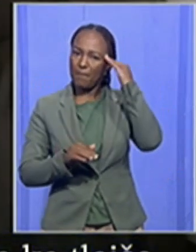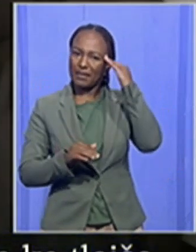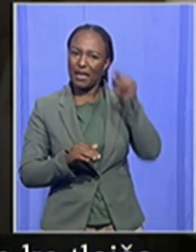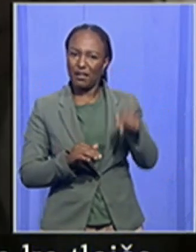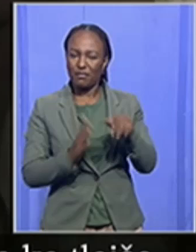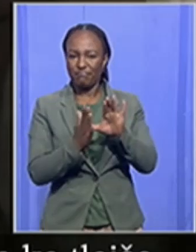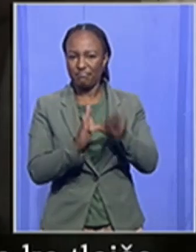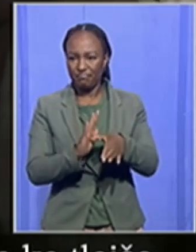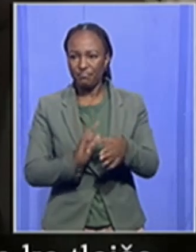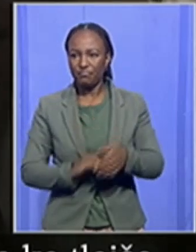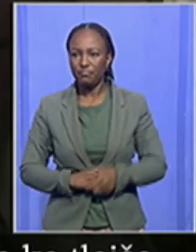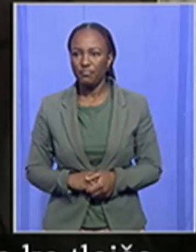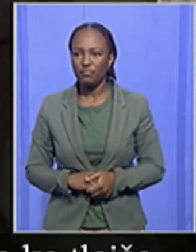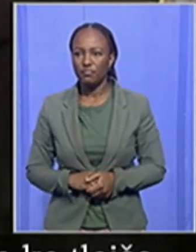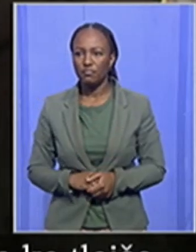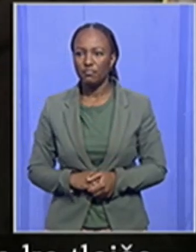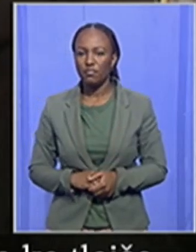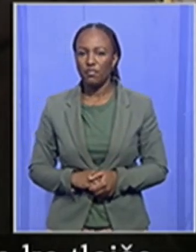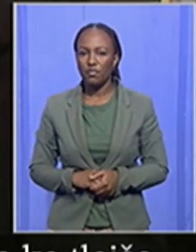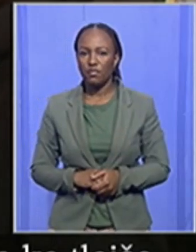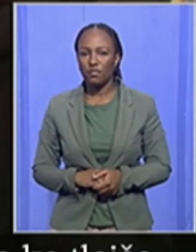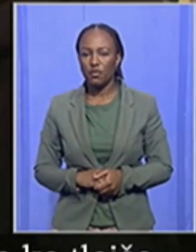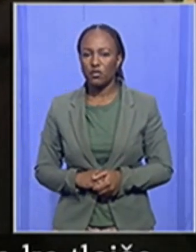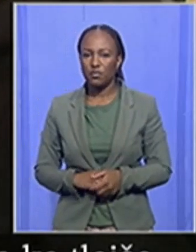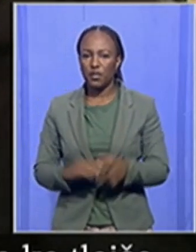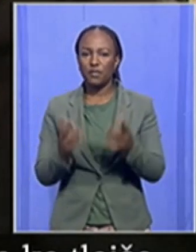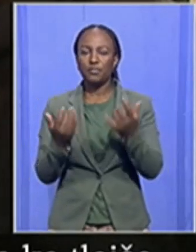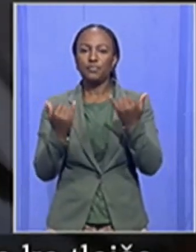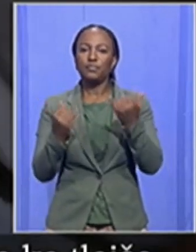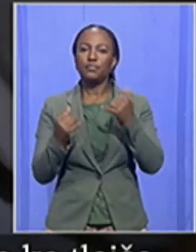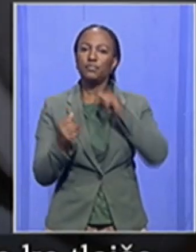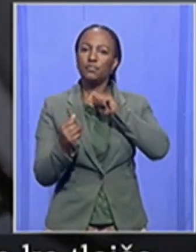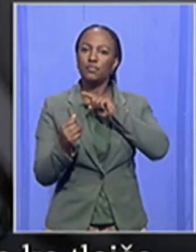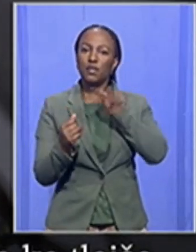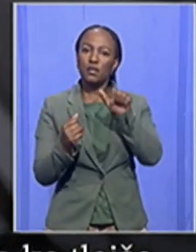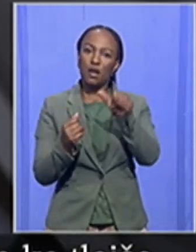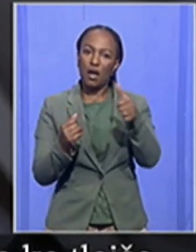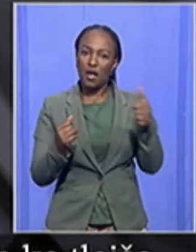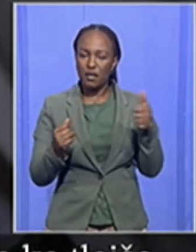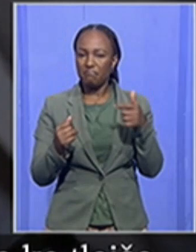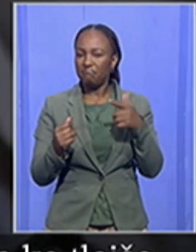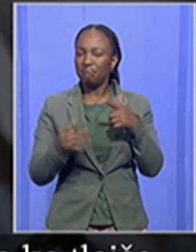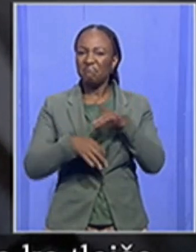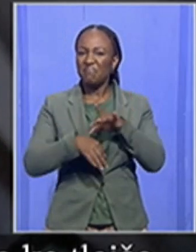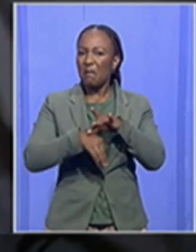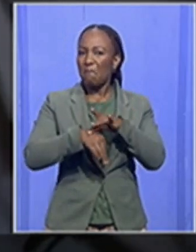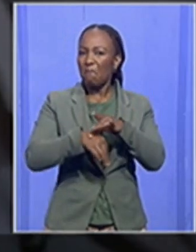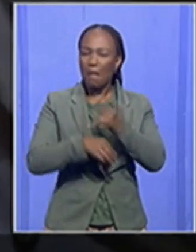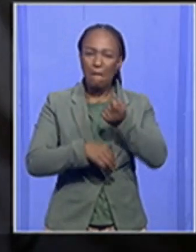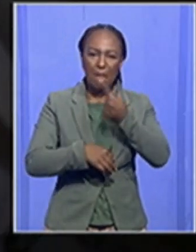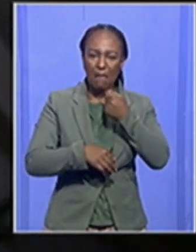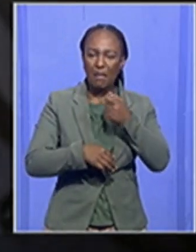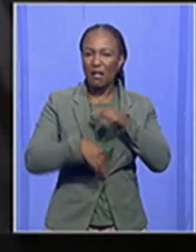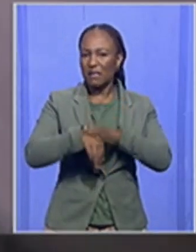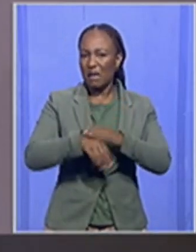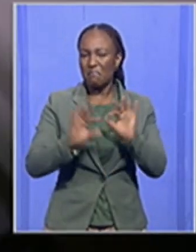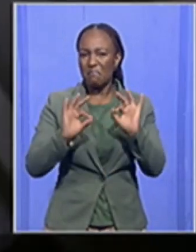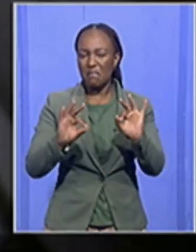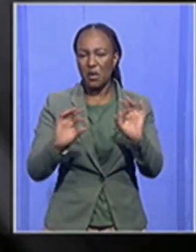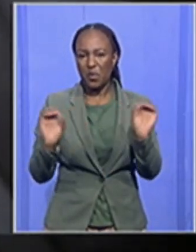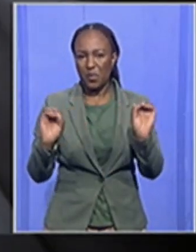ka diketwane jwalo ka mapantiti. Ba bangwe ga ba fiwe meriana ya bona ka nako. Mola ba bangwe ba